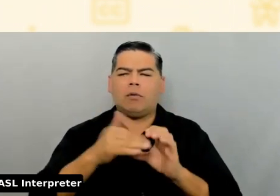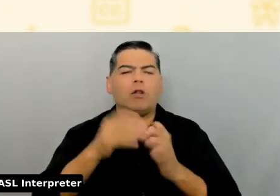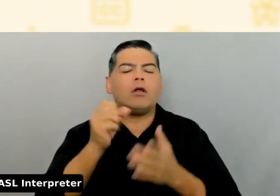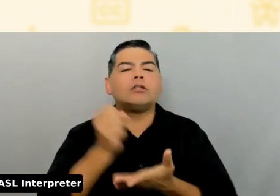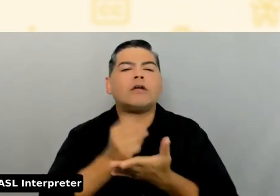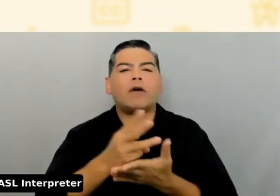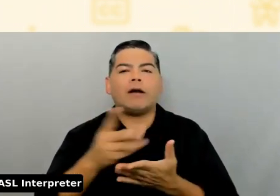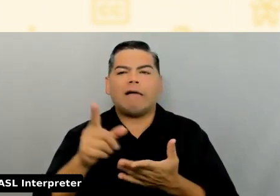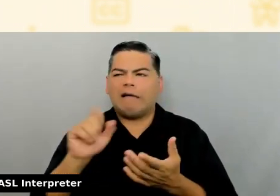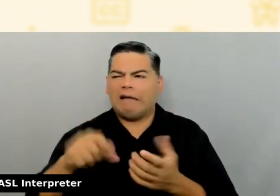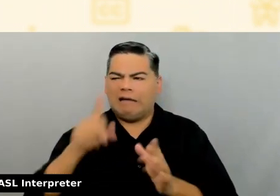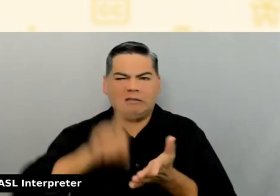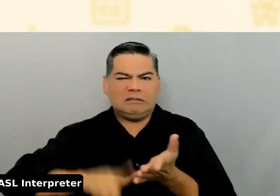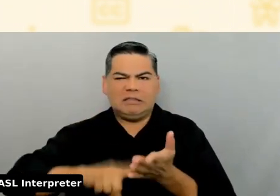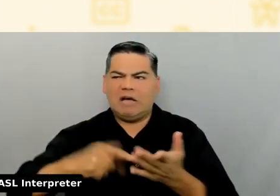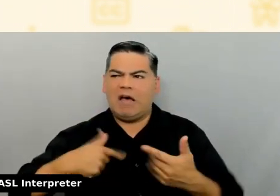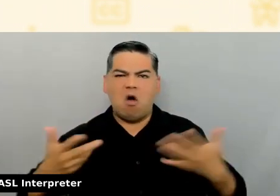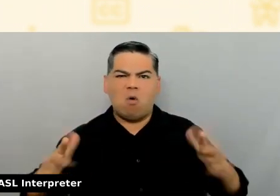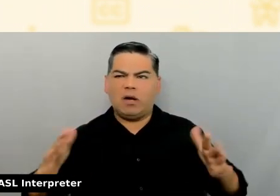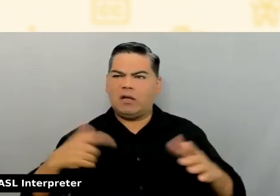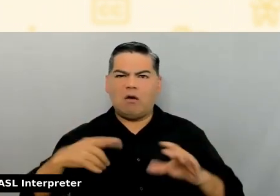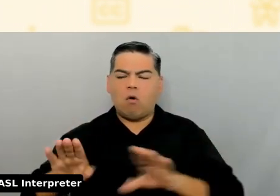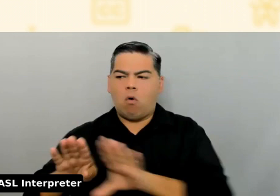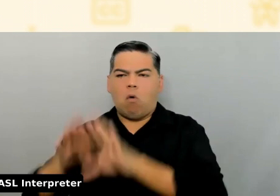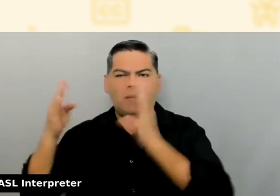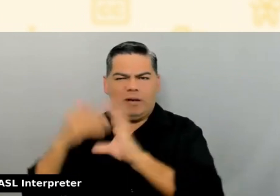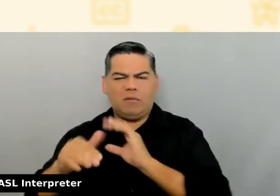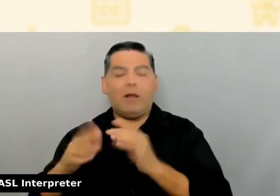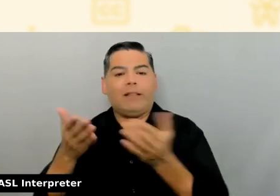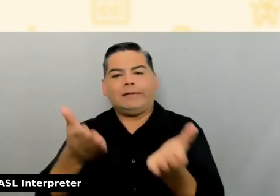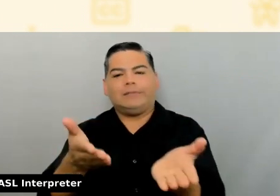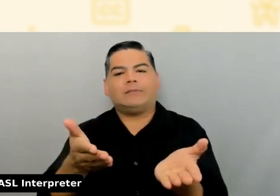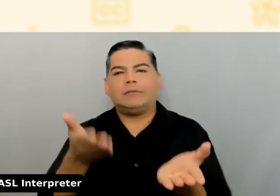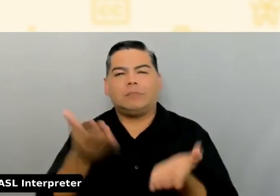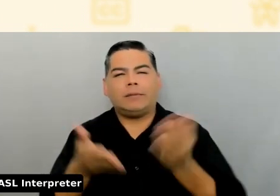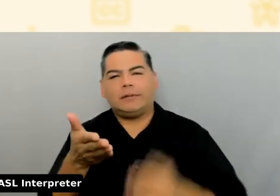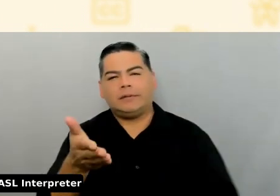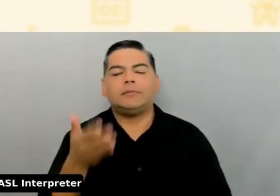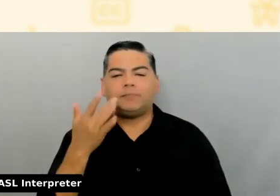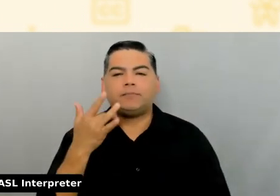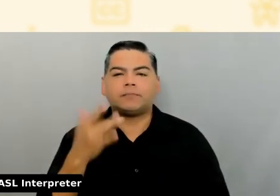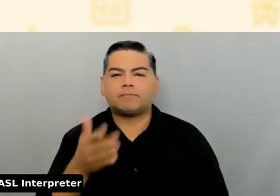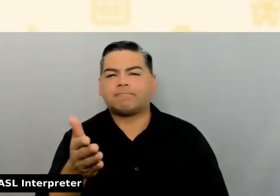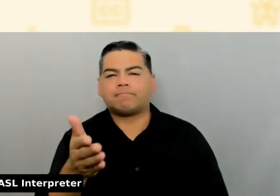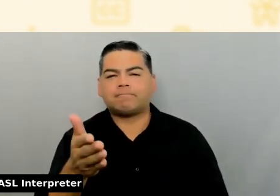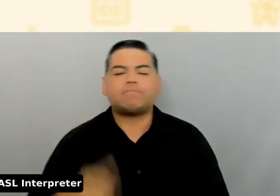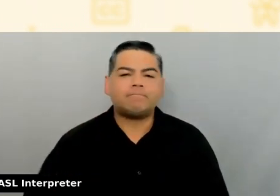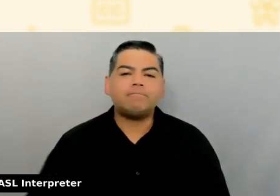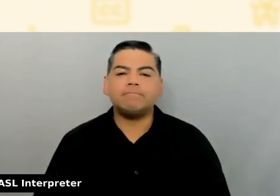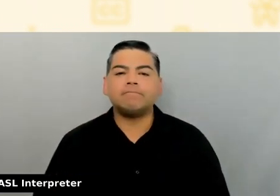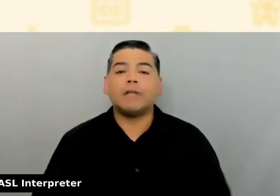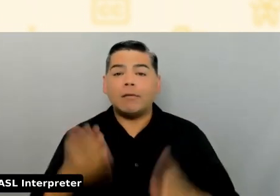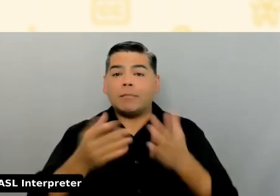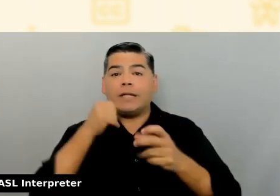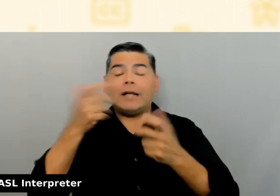how that you've opened the email, this is probably it. So this is probably not the problem for some